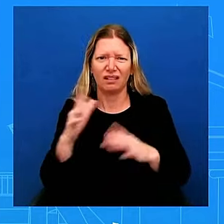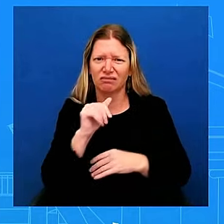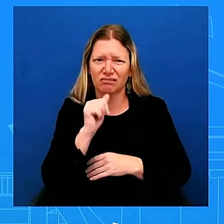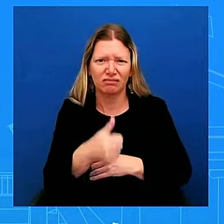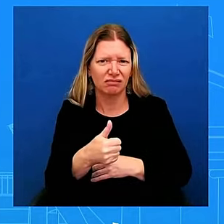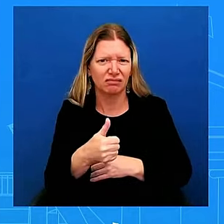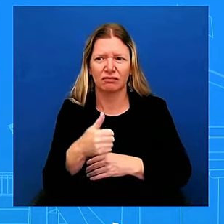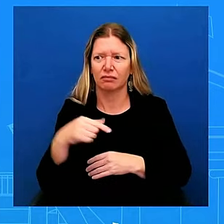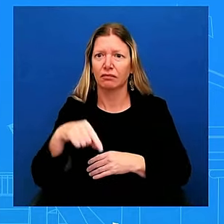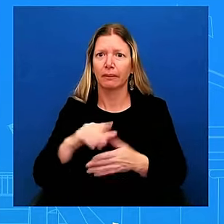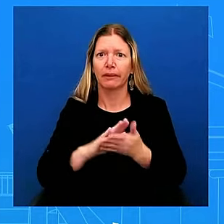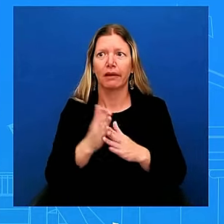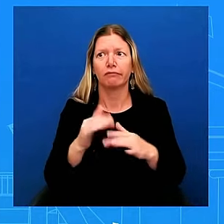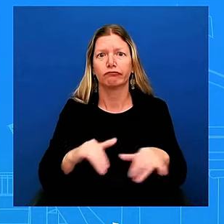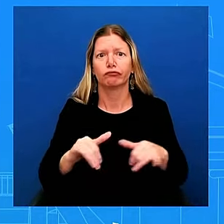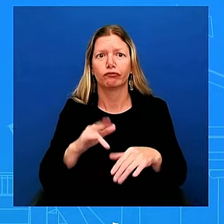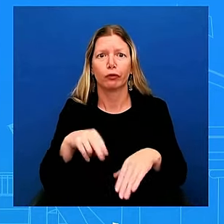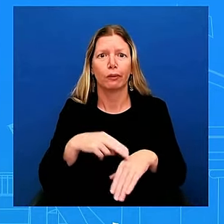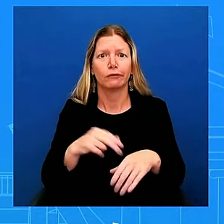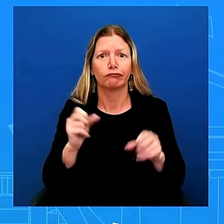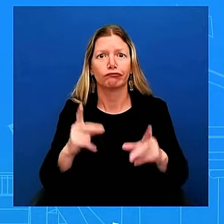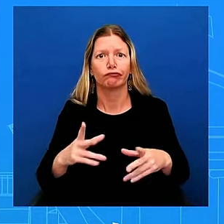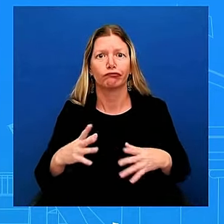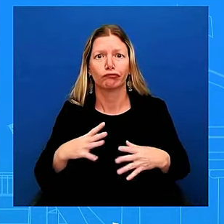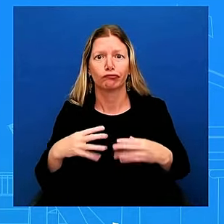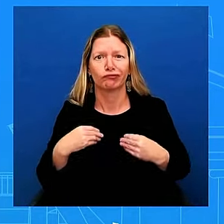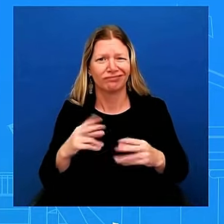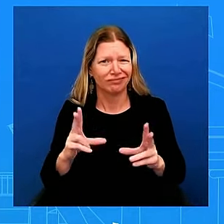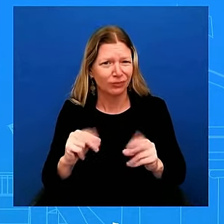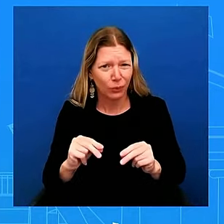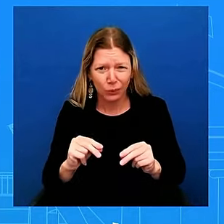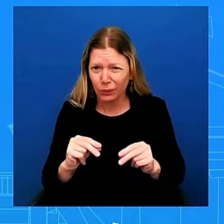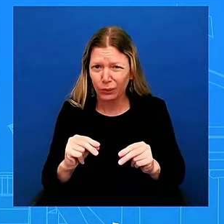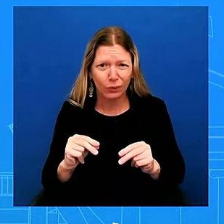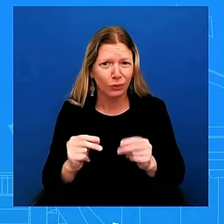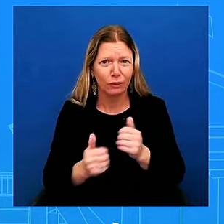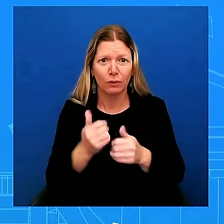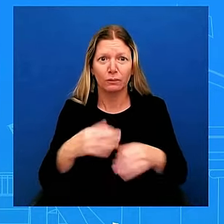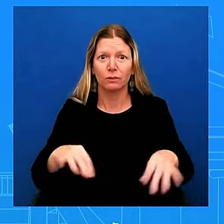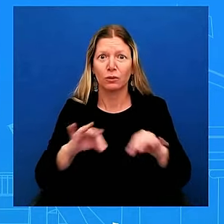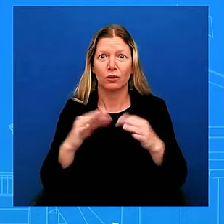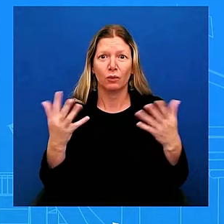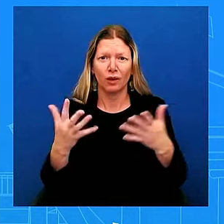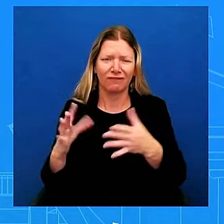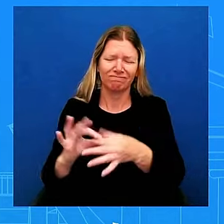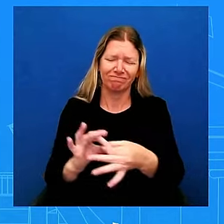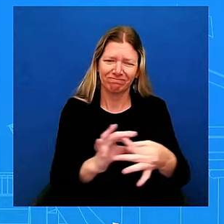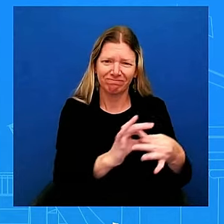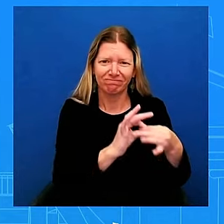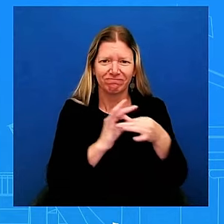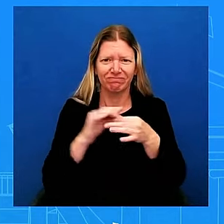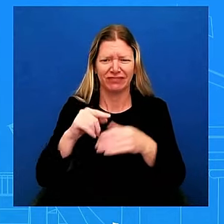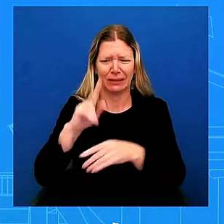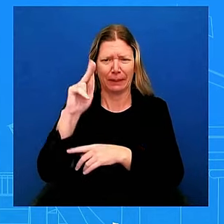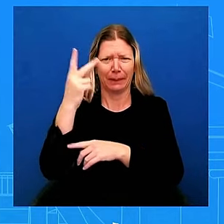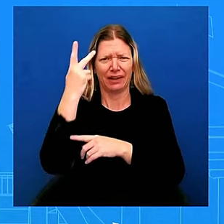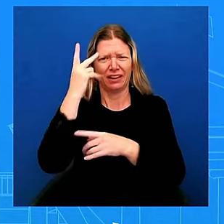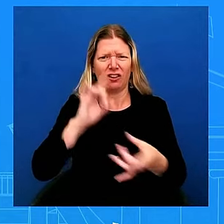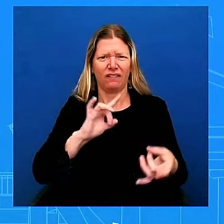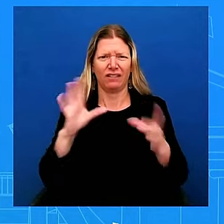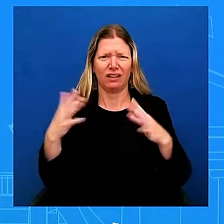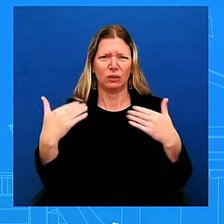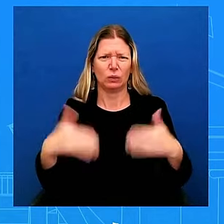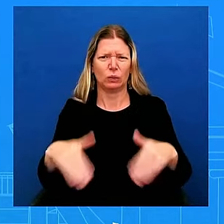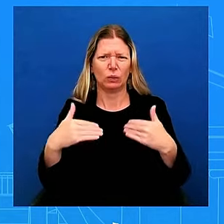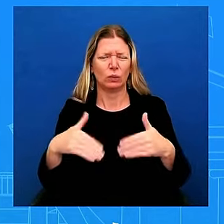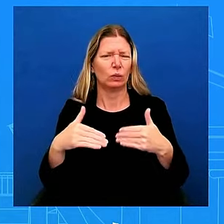and reject it. That's what the president is going to focus on. As he said last night, while unity is the